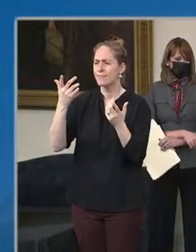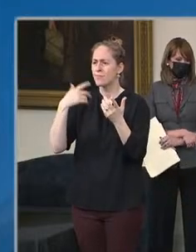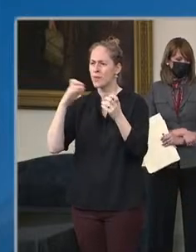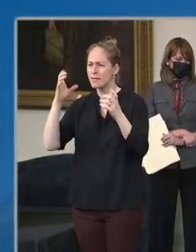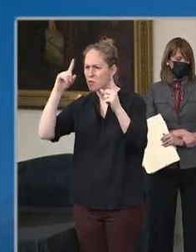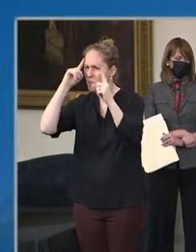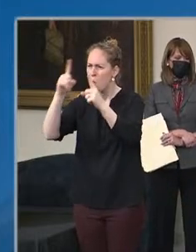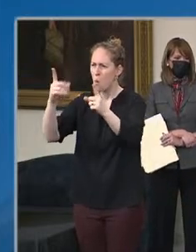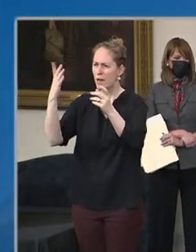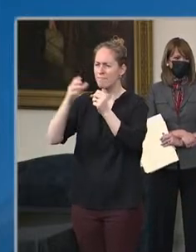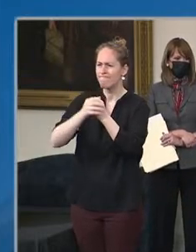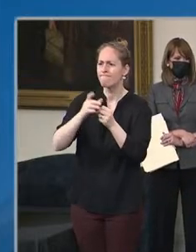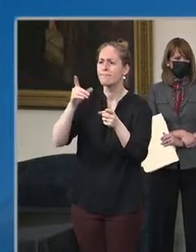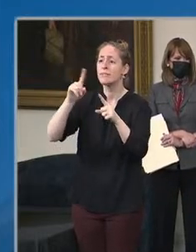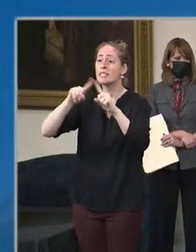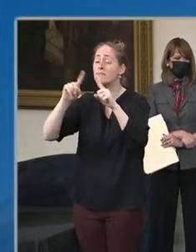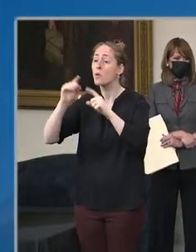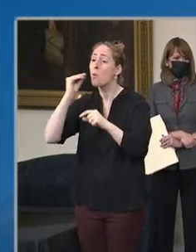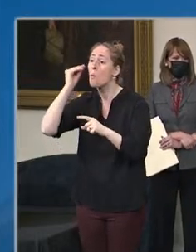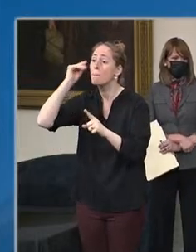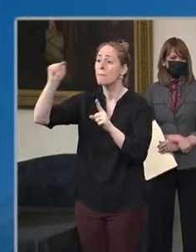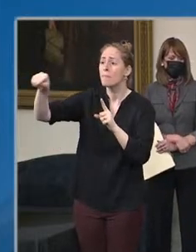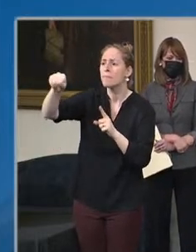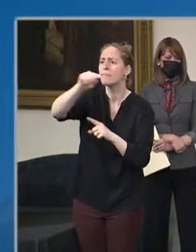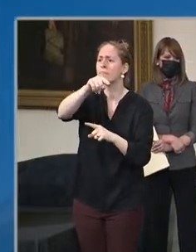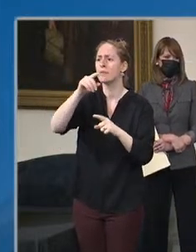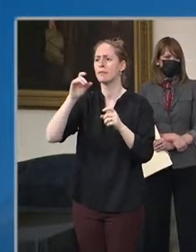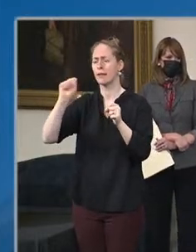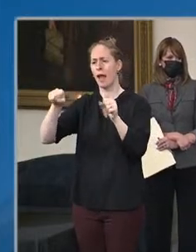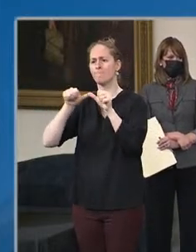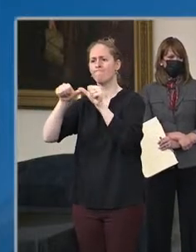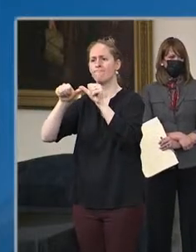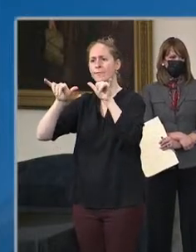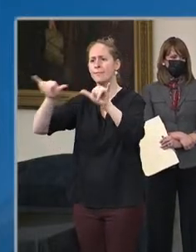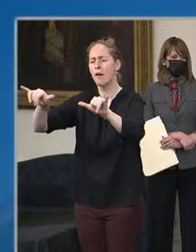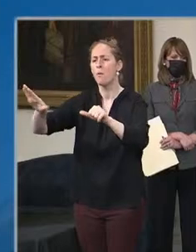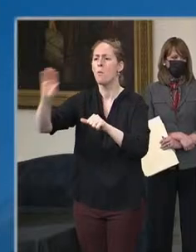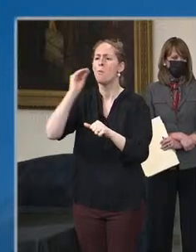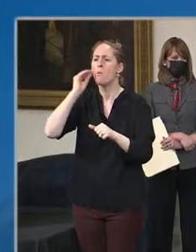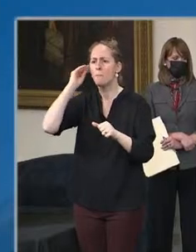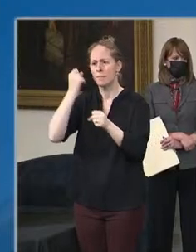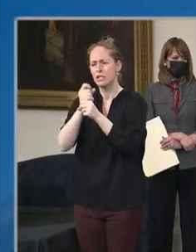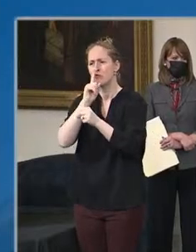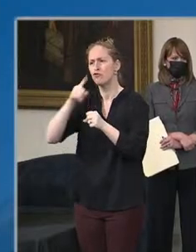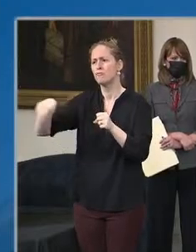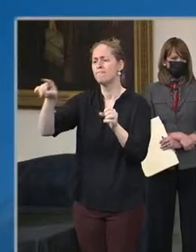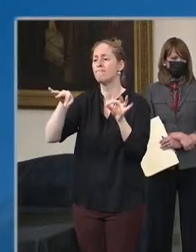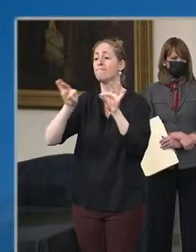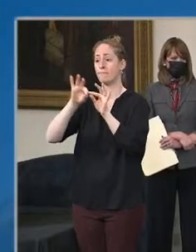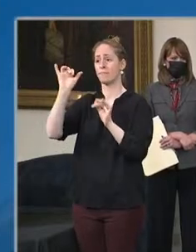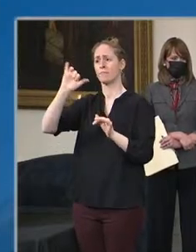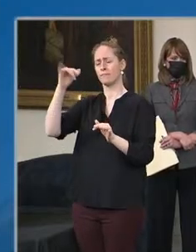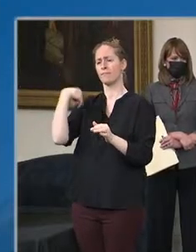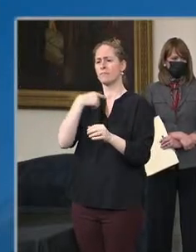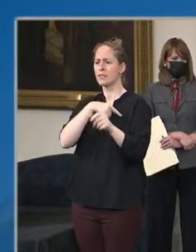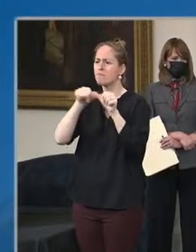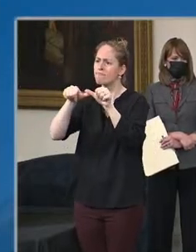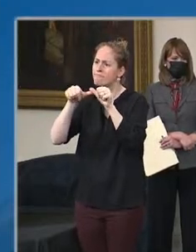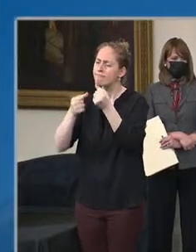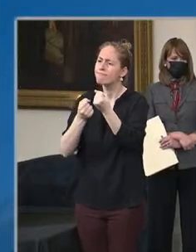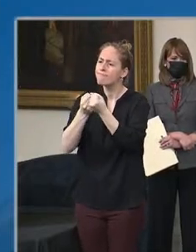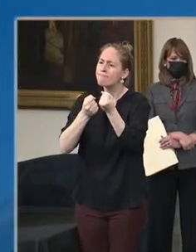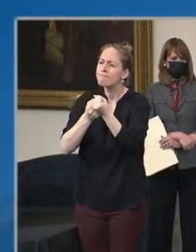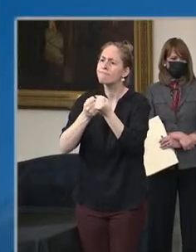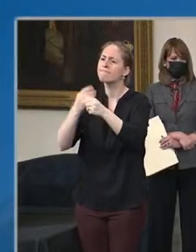all Marylanders. The department also invests in the revitalization and redevelopment of communities around